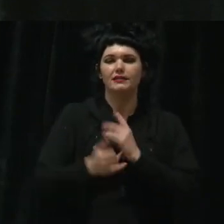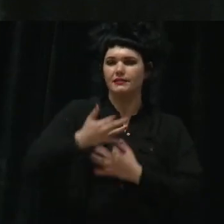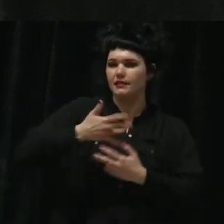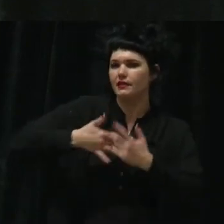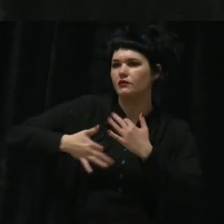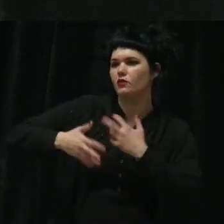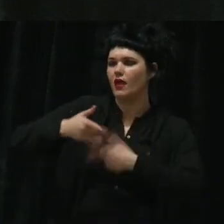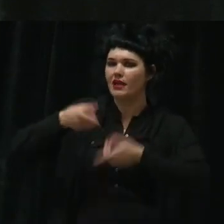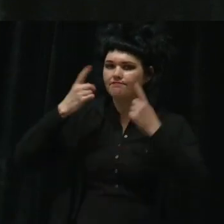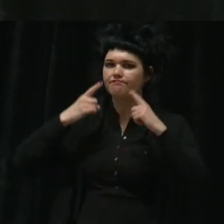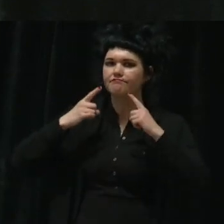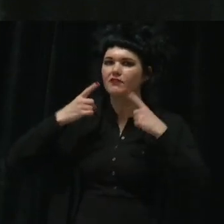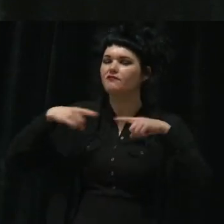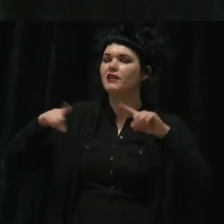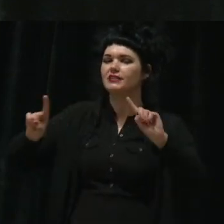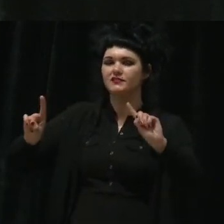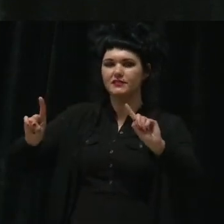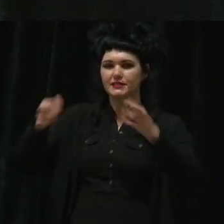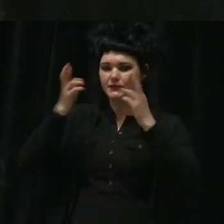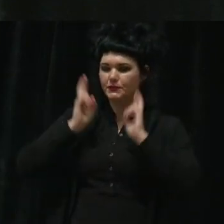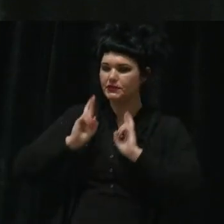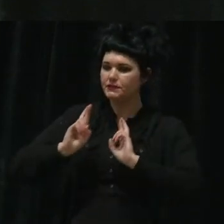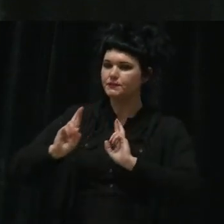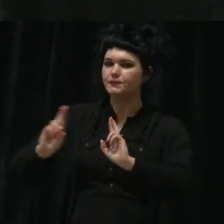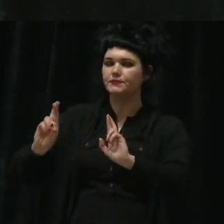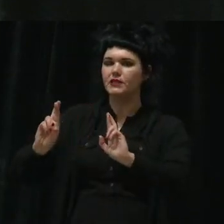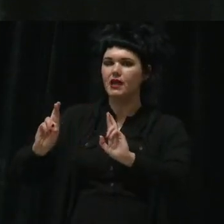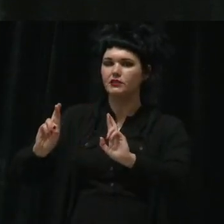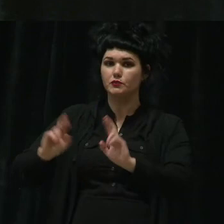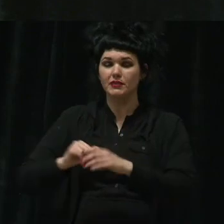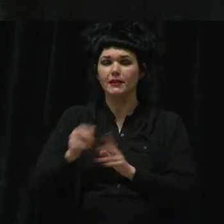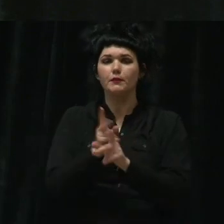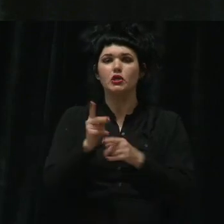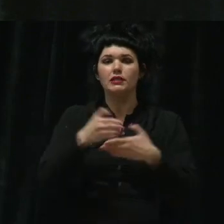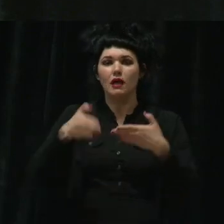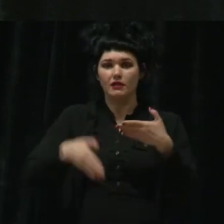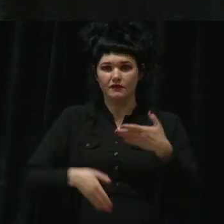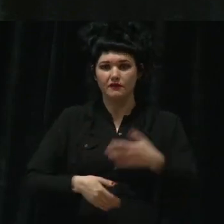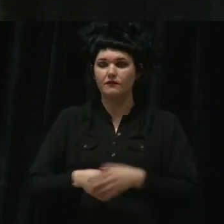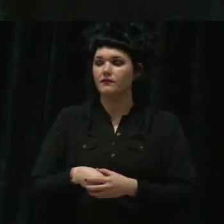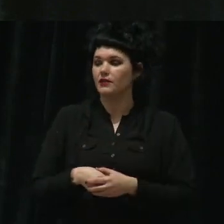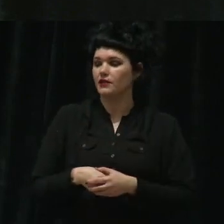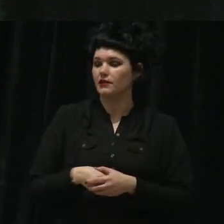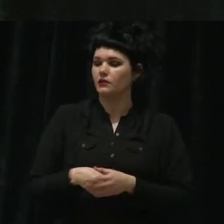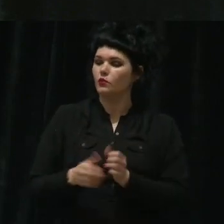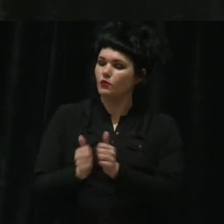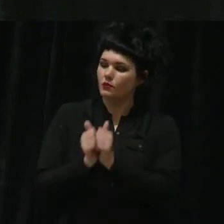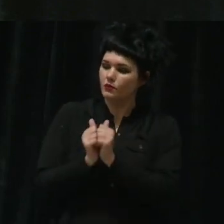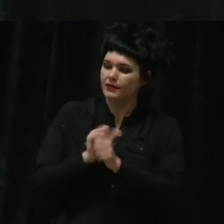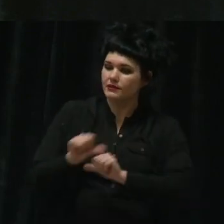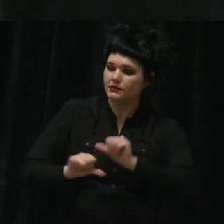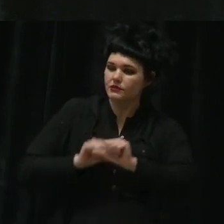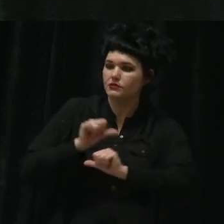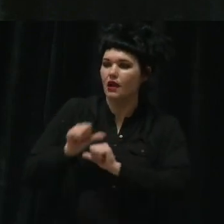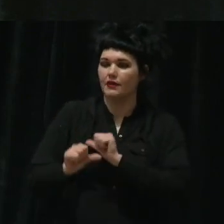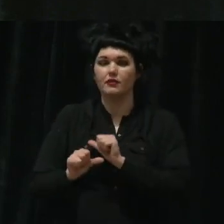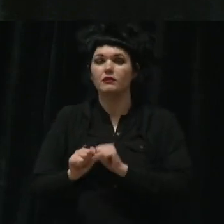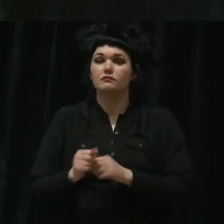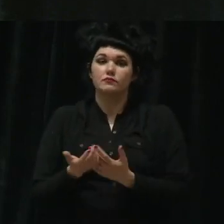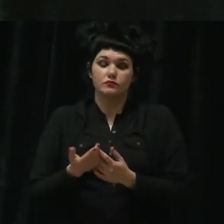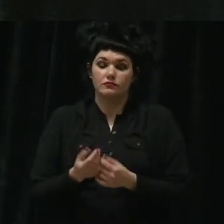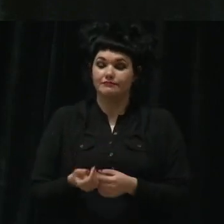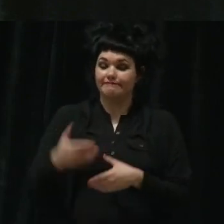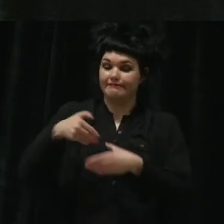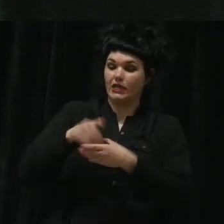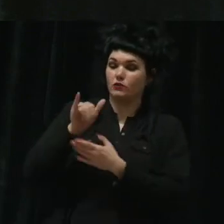effectively, respectfully, productively with each other, both in the context of those differences, but also